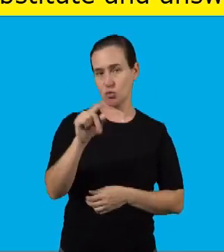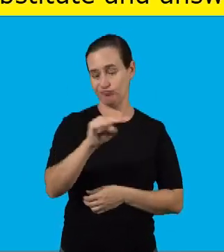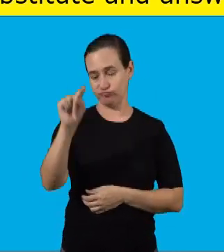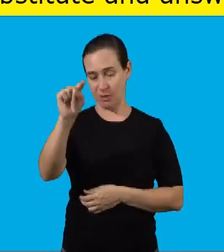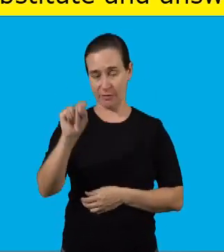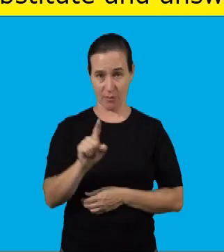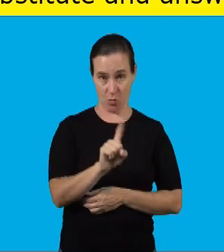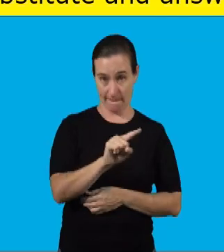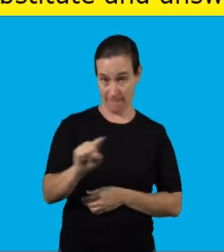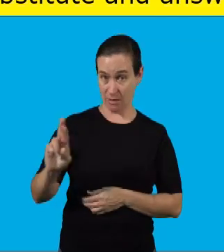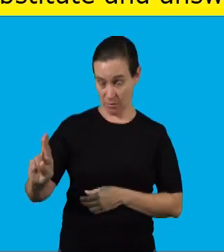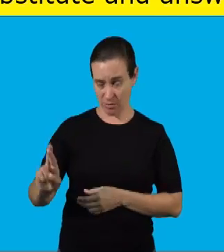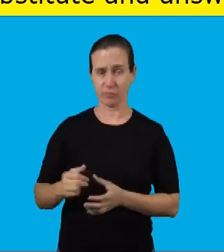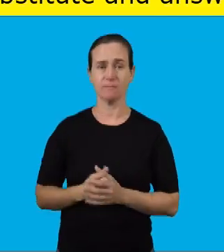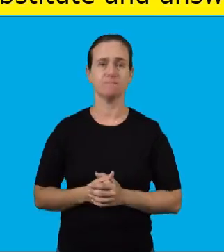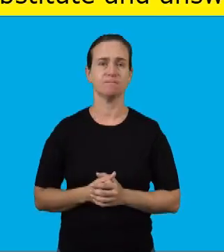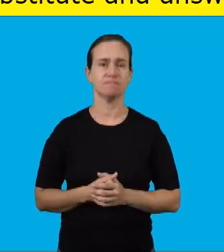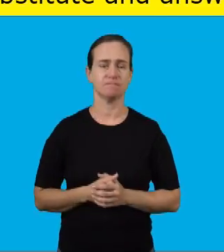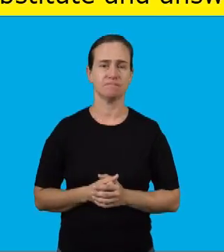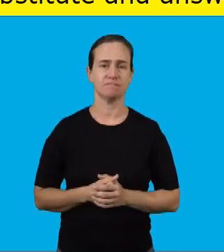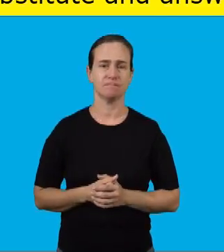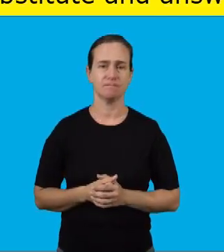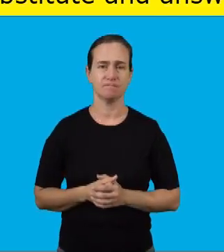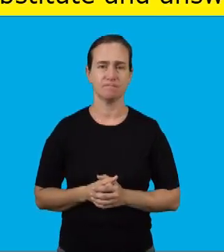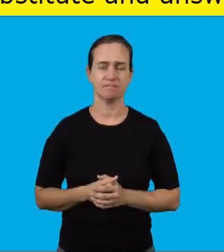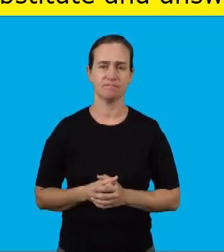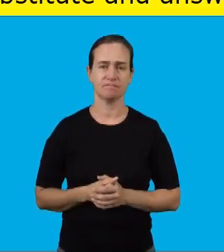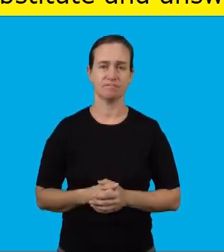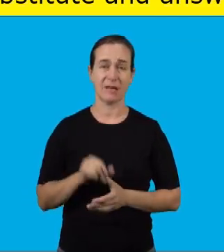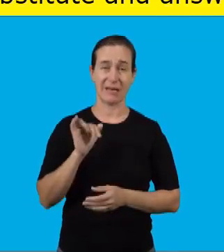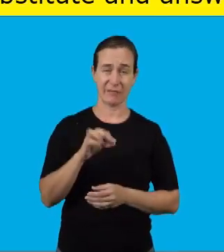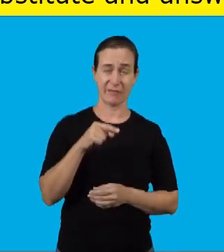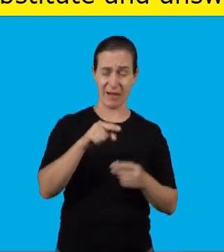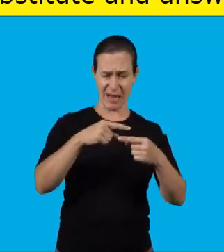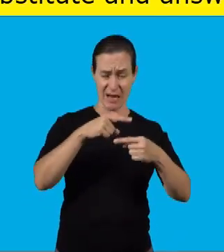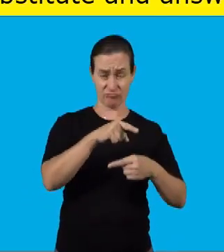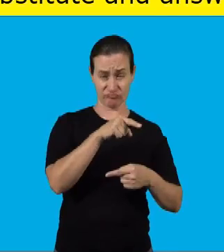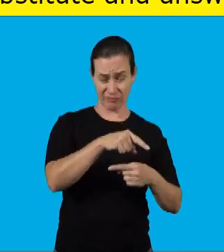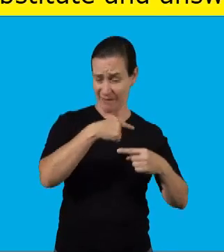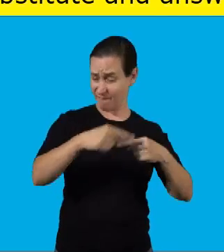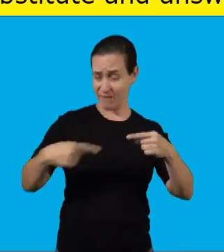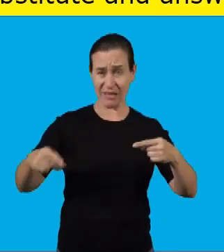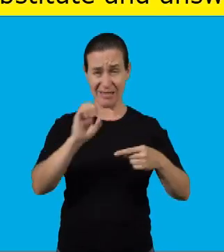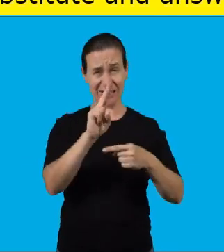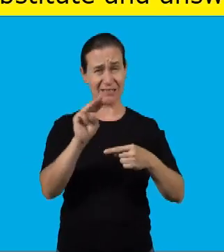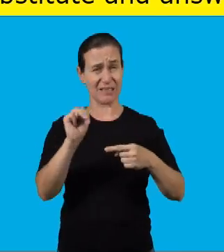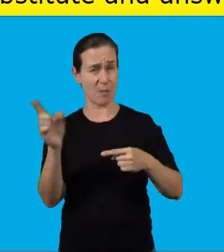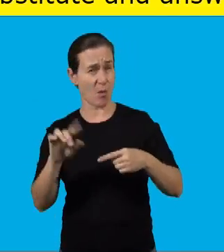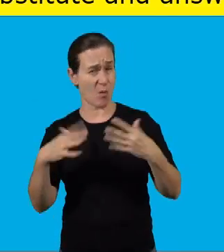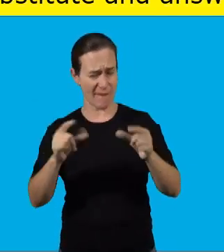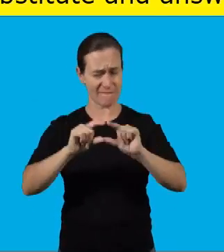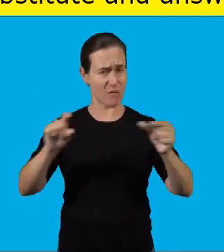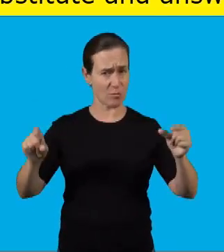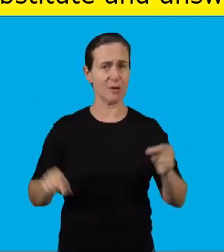by 1 minus r, and of course we know that when it comes to the sum of infinity, the formula there is going to